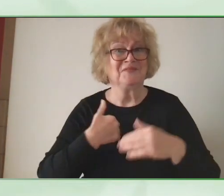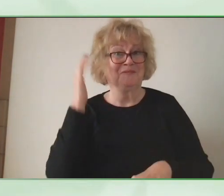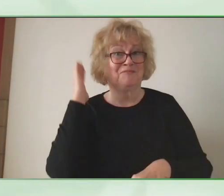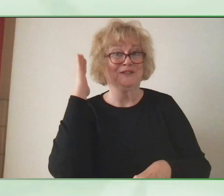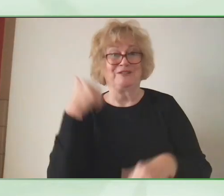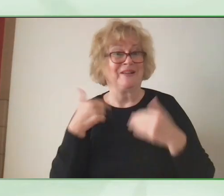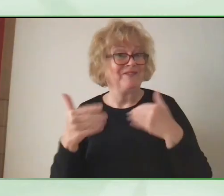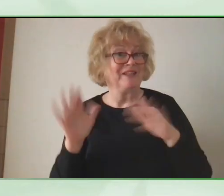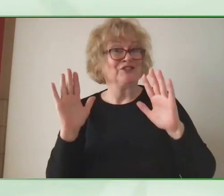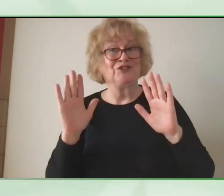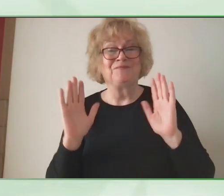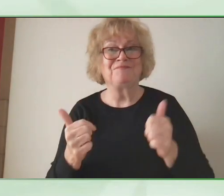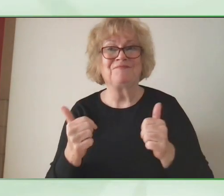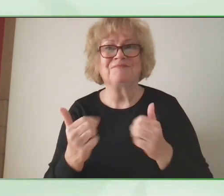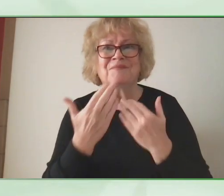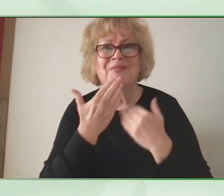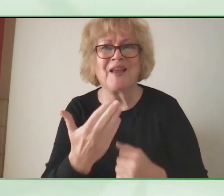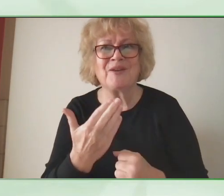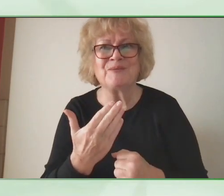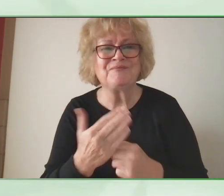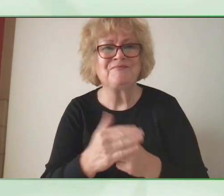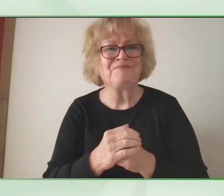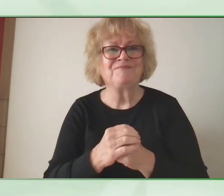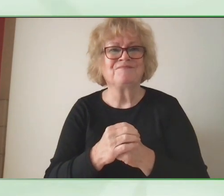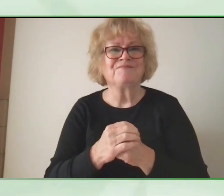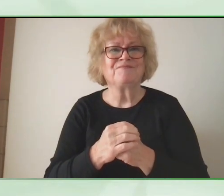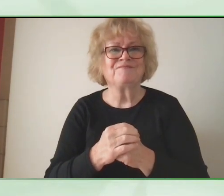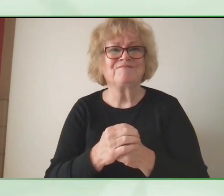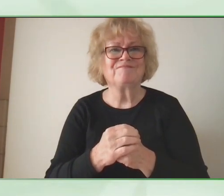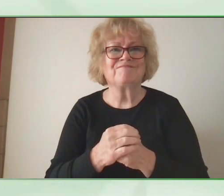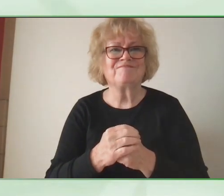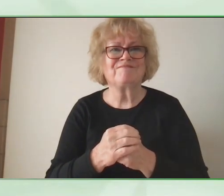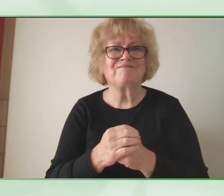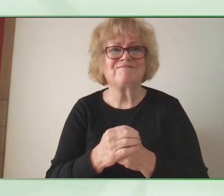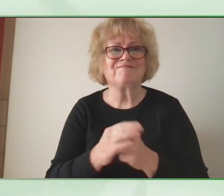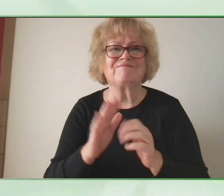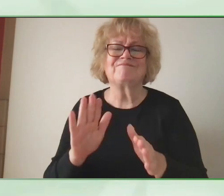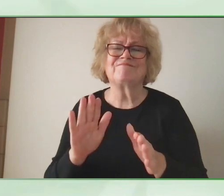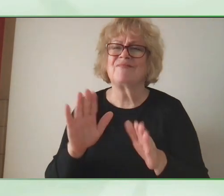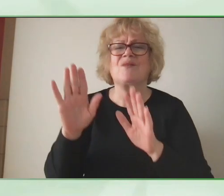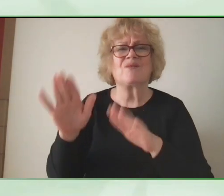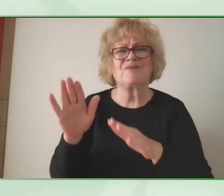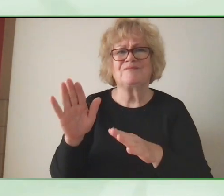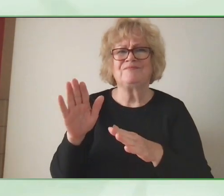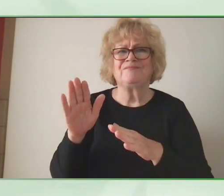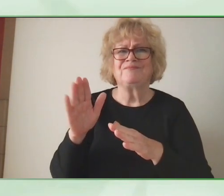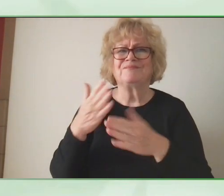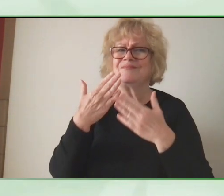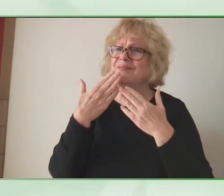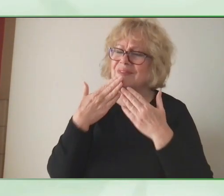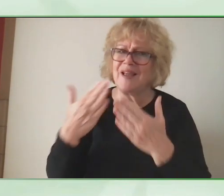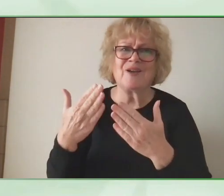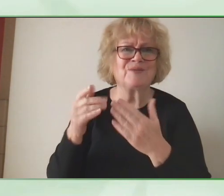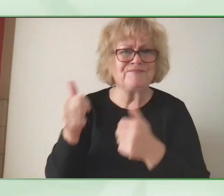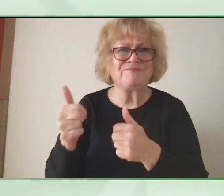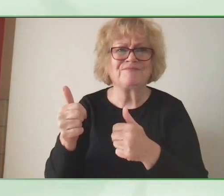The questions are at the end. Thanks, Karwan. Our next panelist was not able to join us,